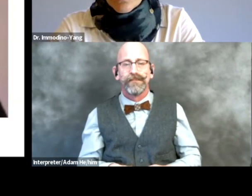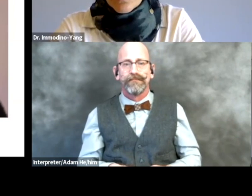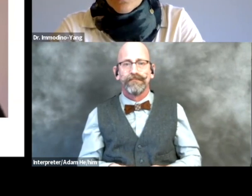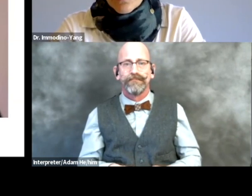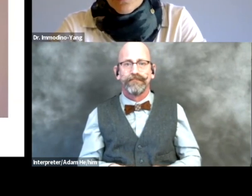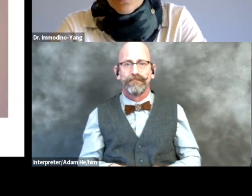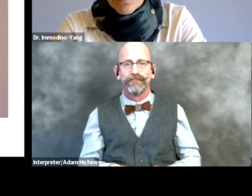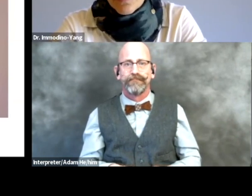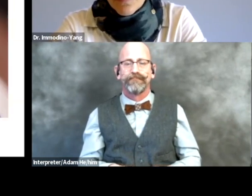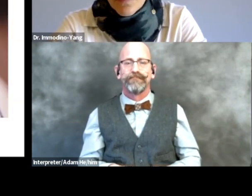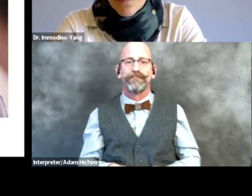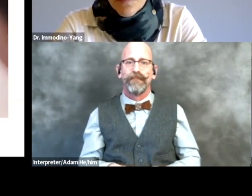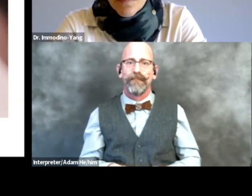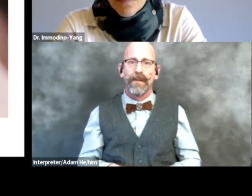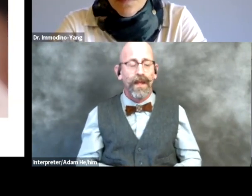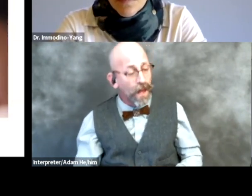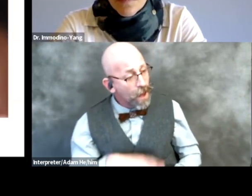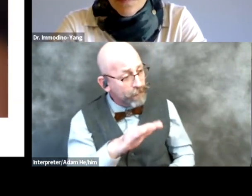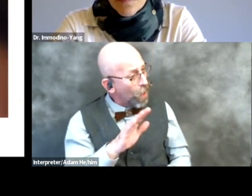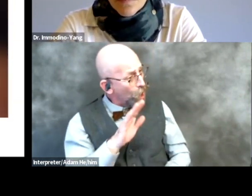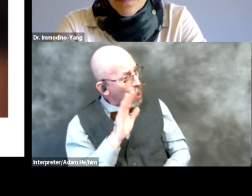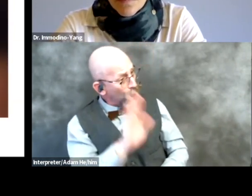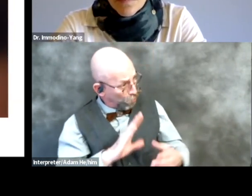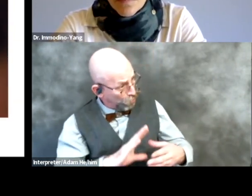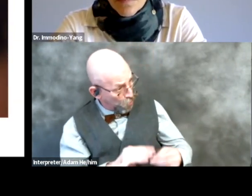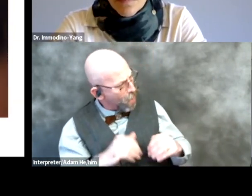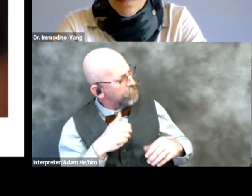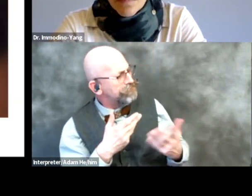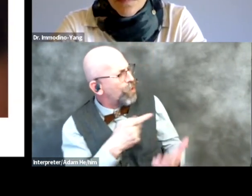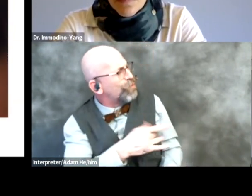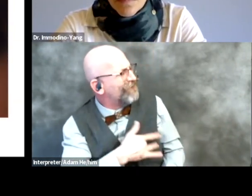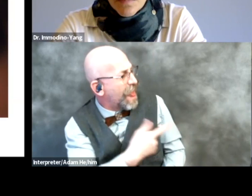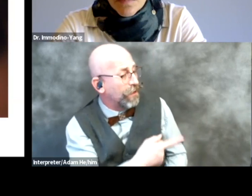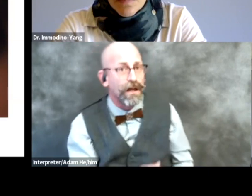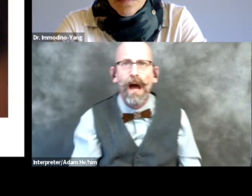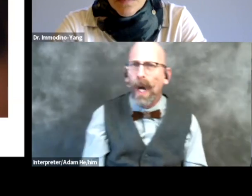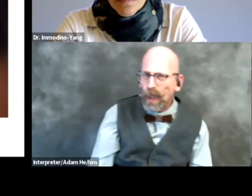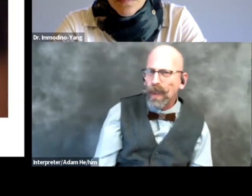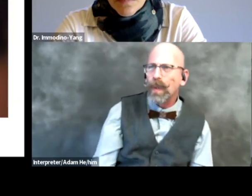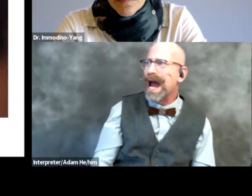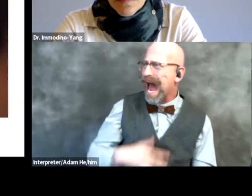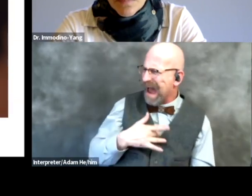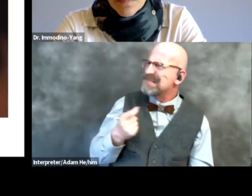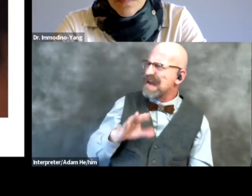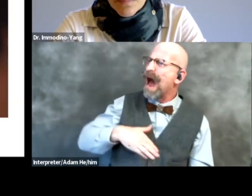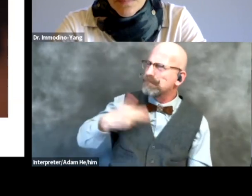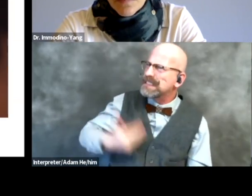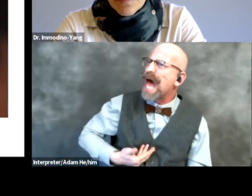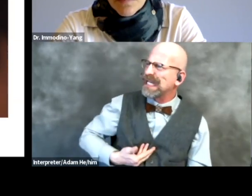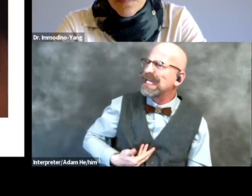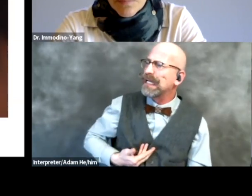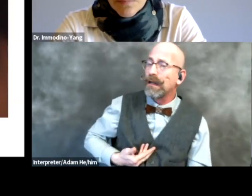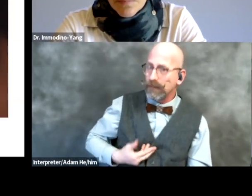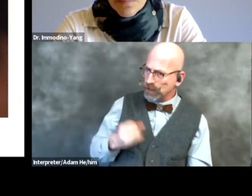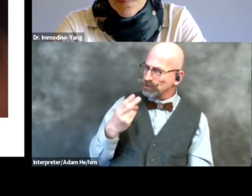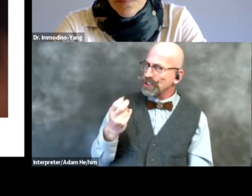So how does her story make you feel? This story makes me feel upset how she wants to be a doctor and